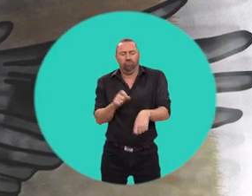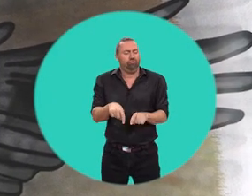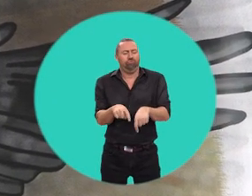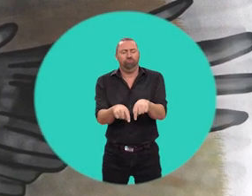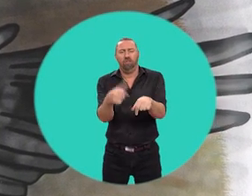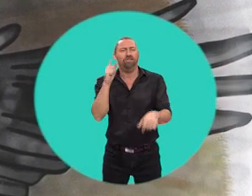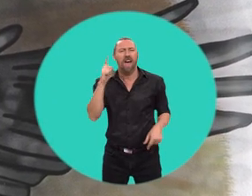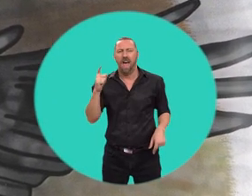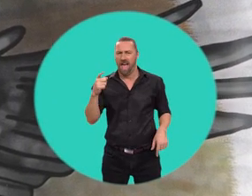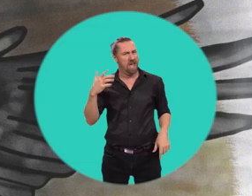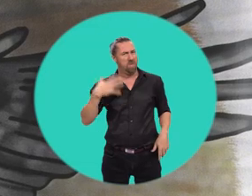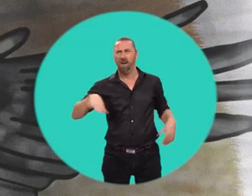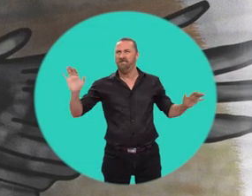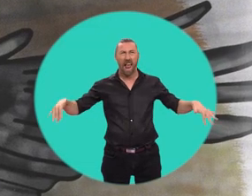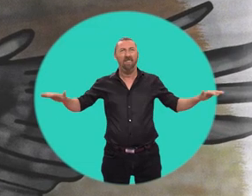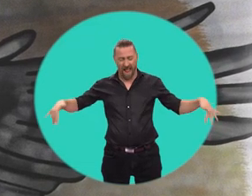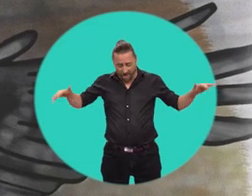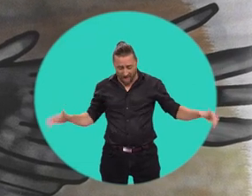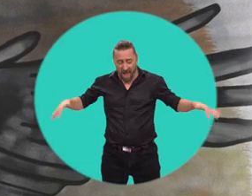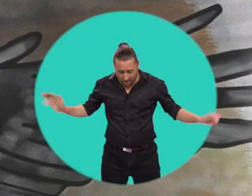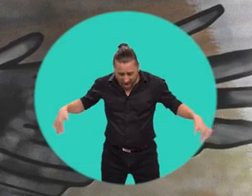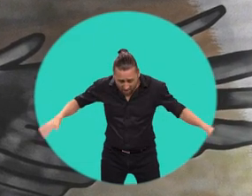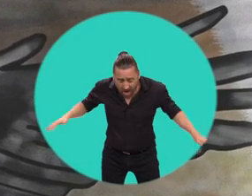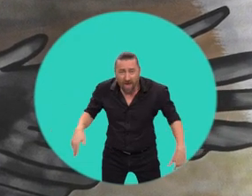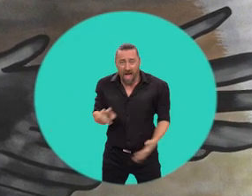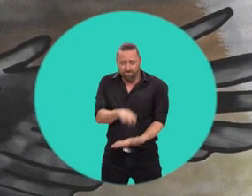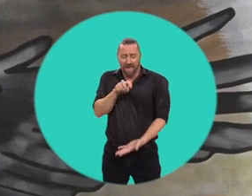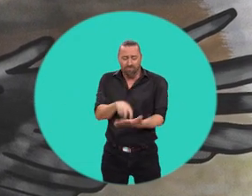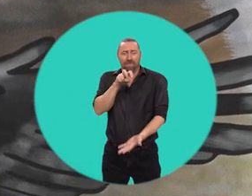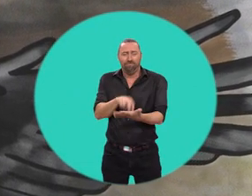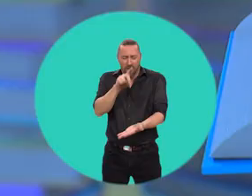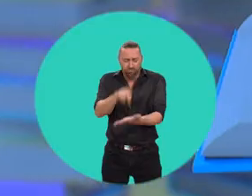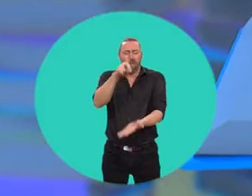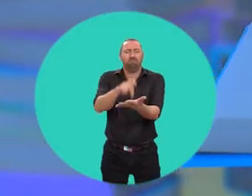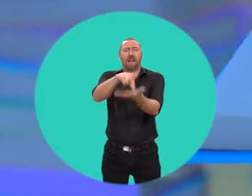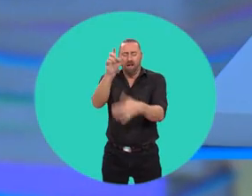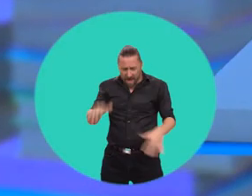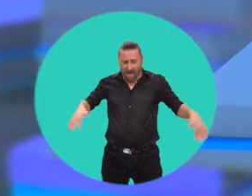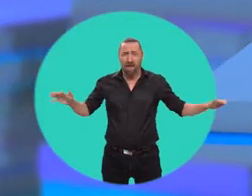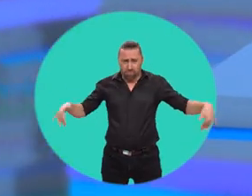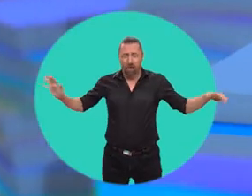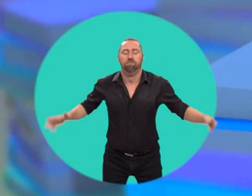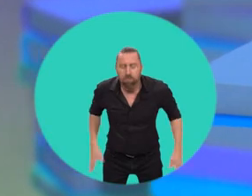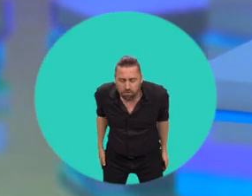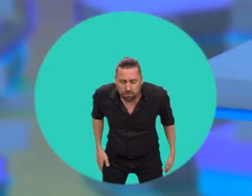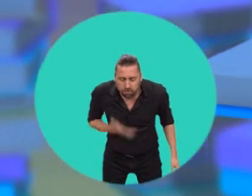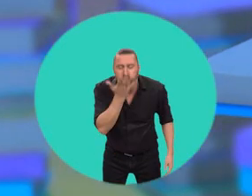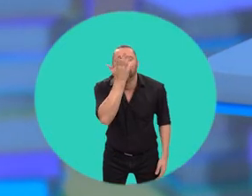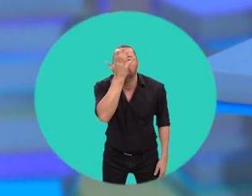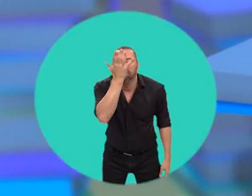to fly. Run, flap, jump, jump, hop. Up the drive, back again, run, flap,